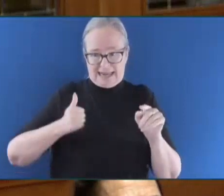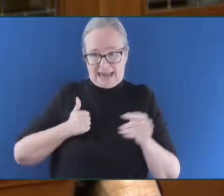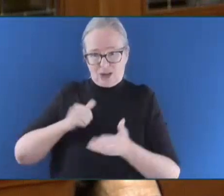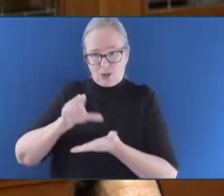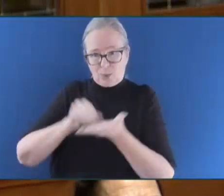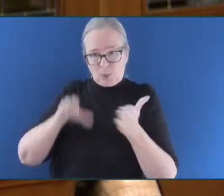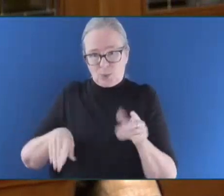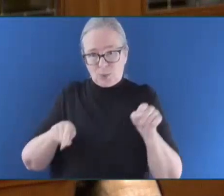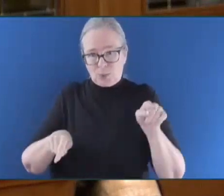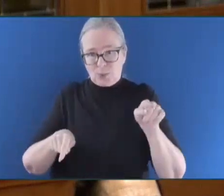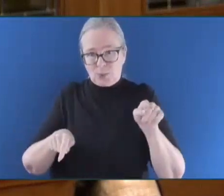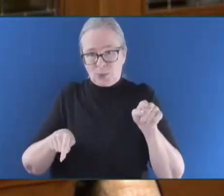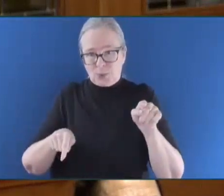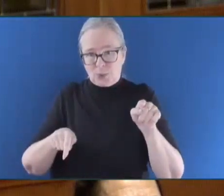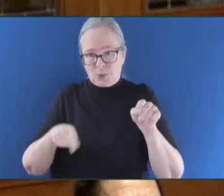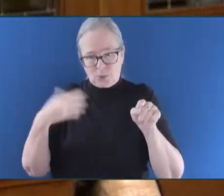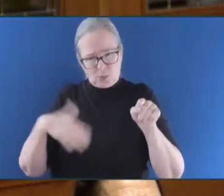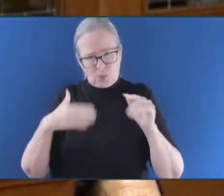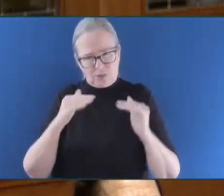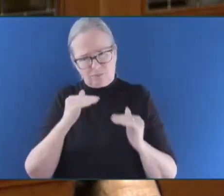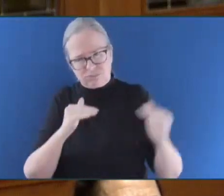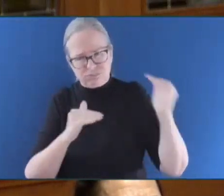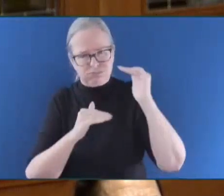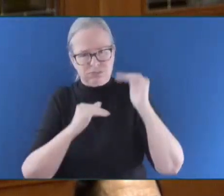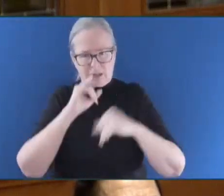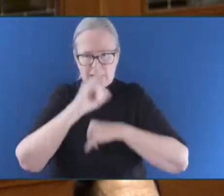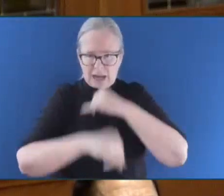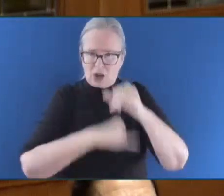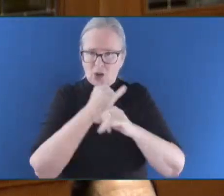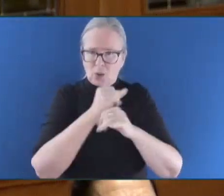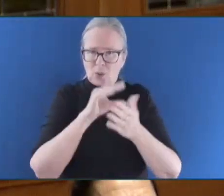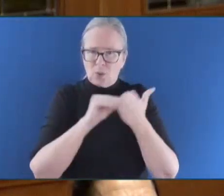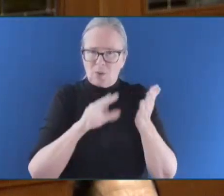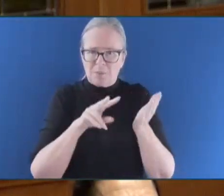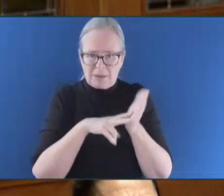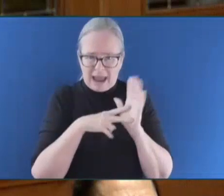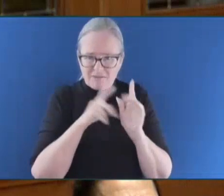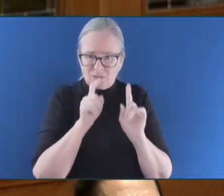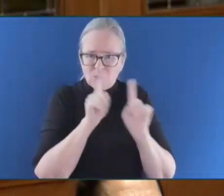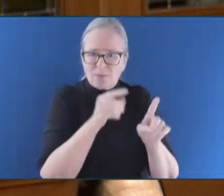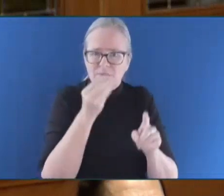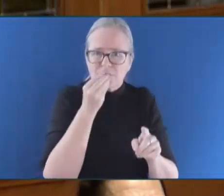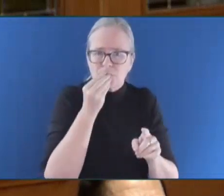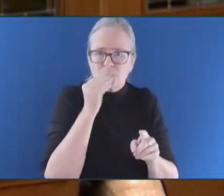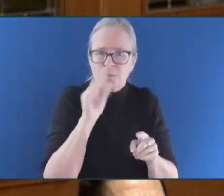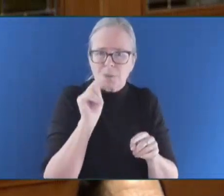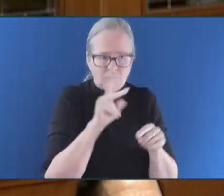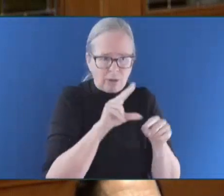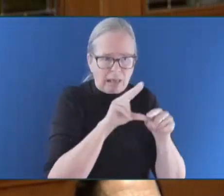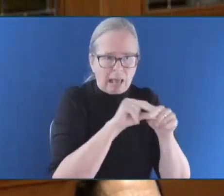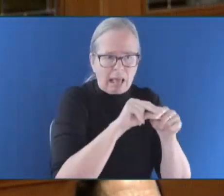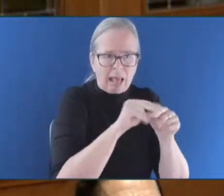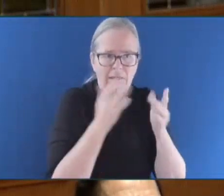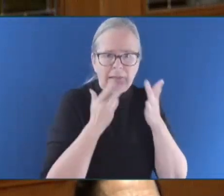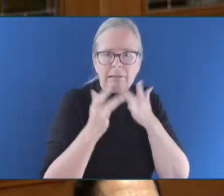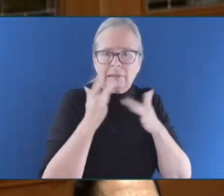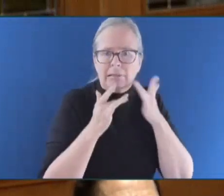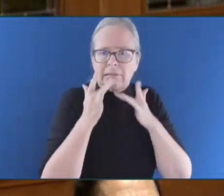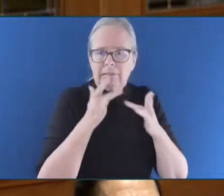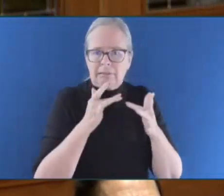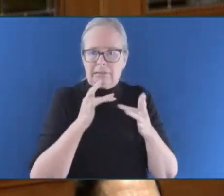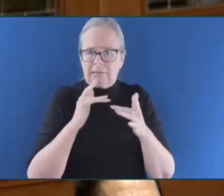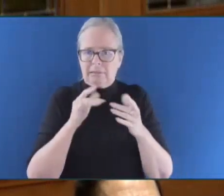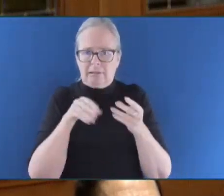afford to eat. This government repeatedly stresses the need to recruit and retain international students to contribute to the workforce and the